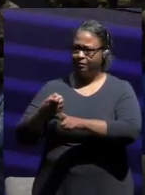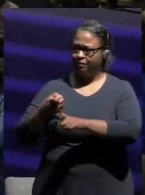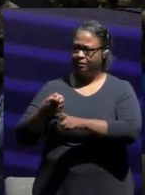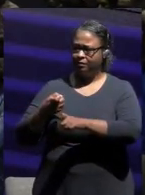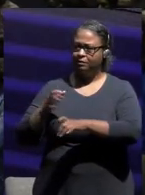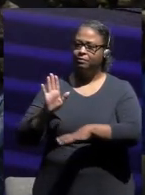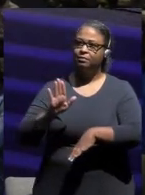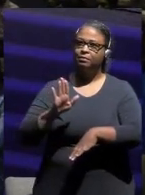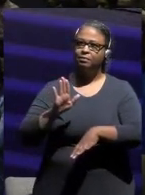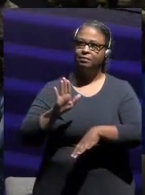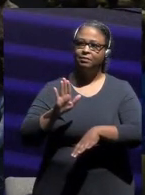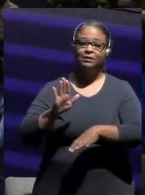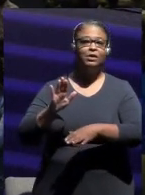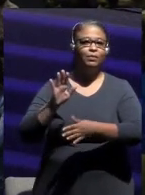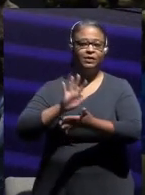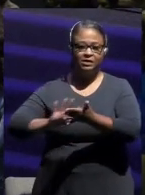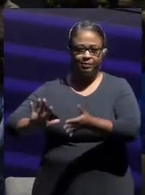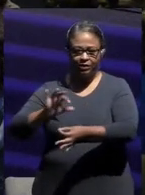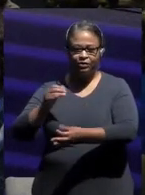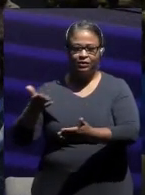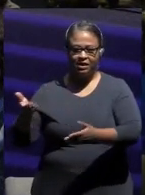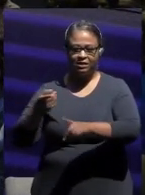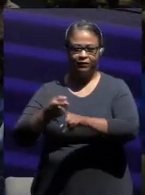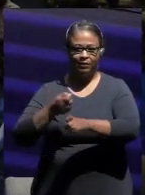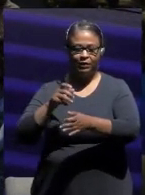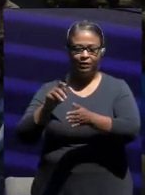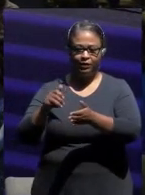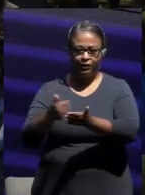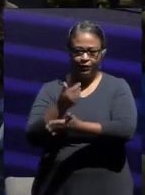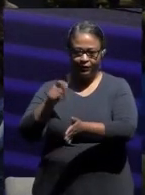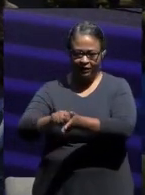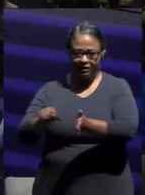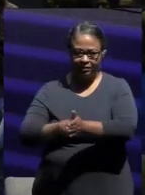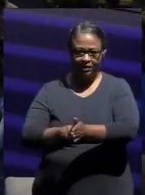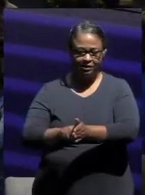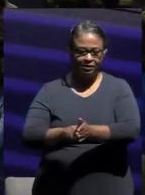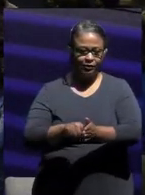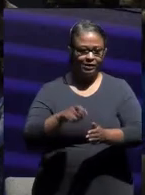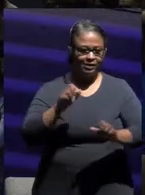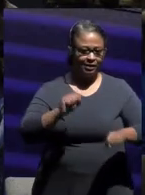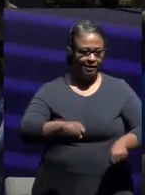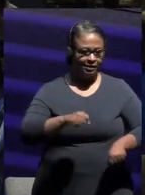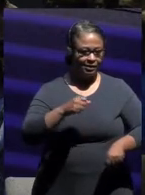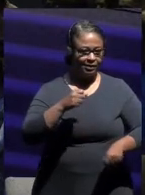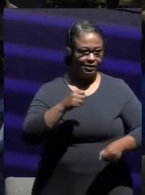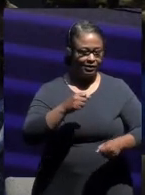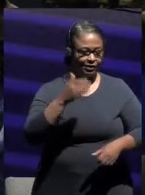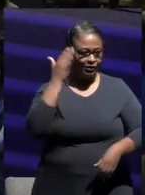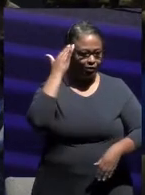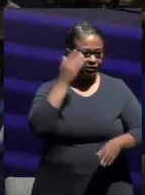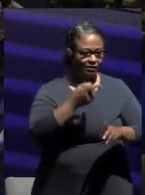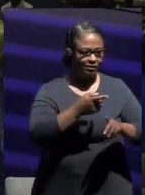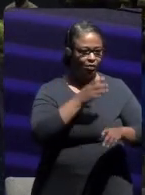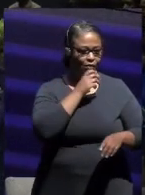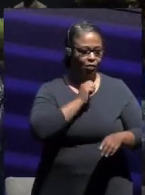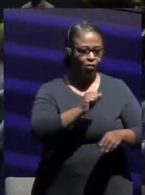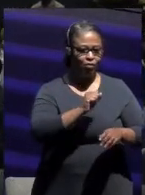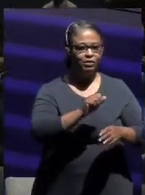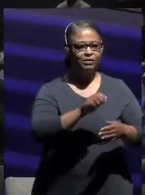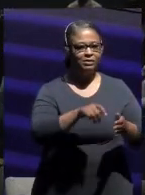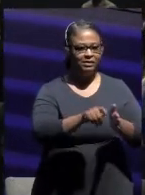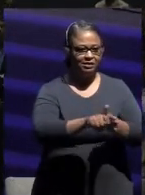we see that process of physical things transitioning into spiritual things. We see that. So this is what I